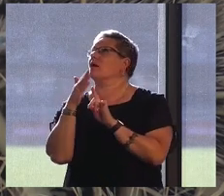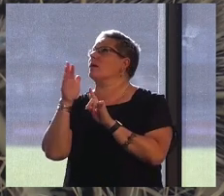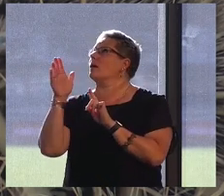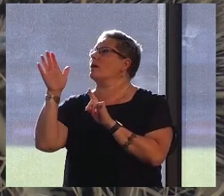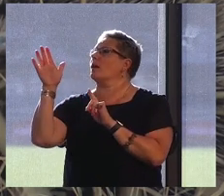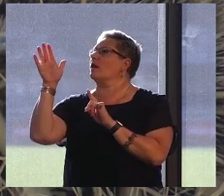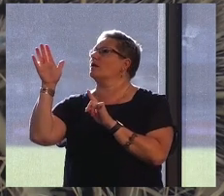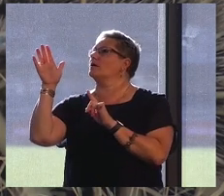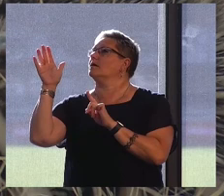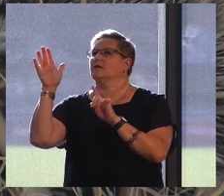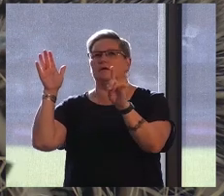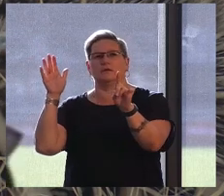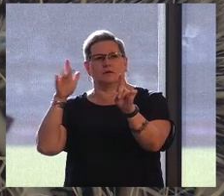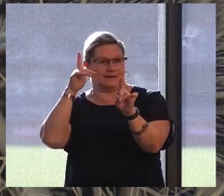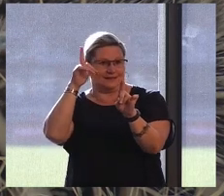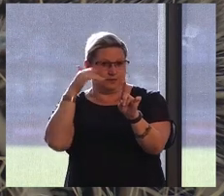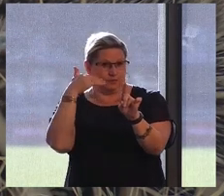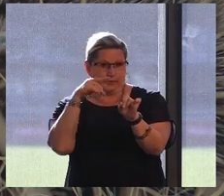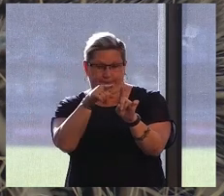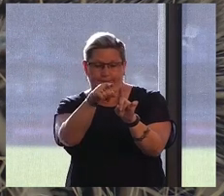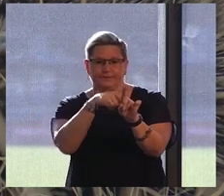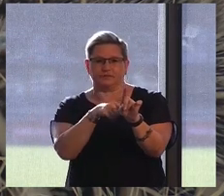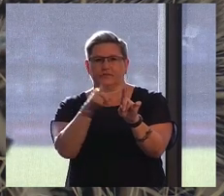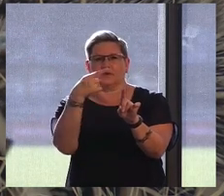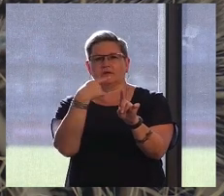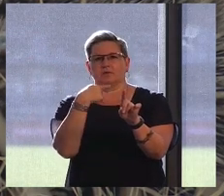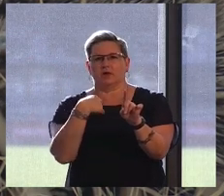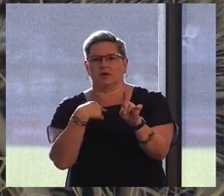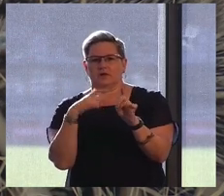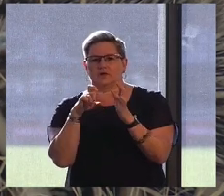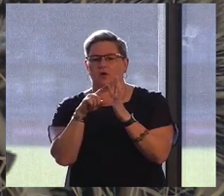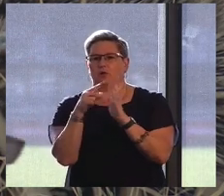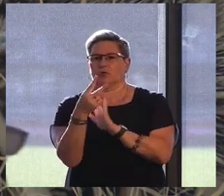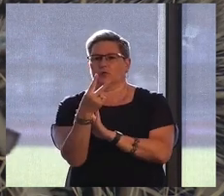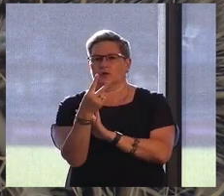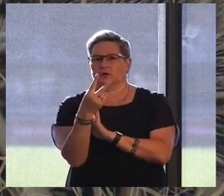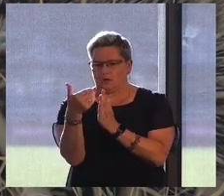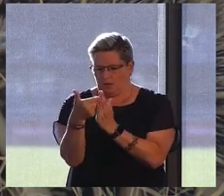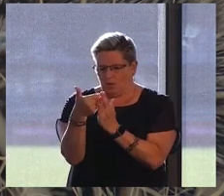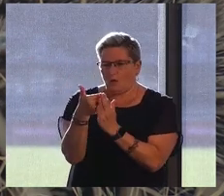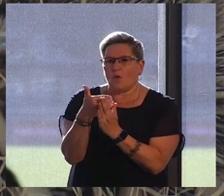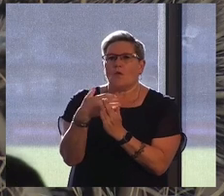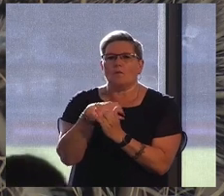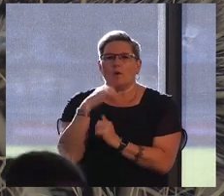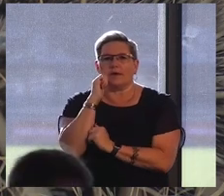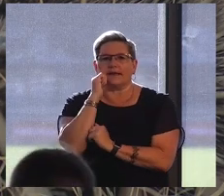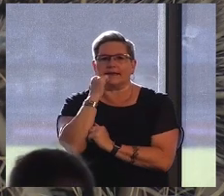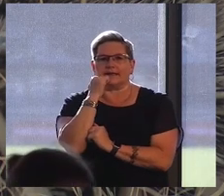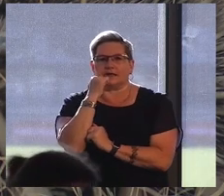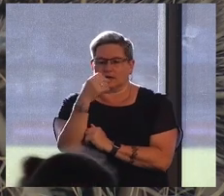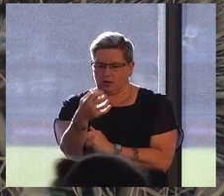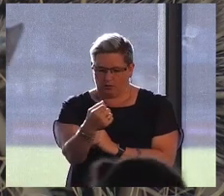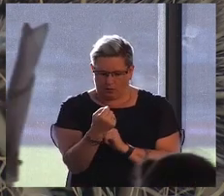But then she explained that those carbon dioxide molecules were trapping extra heat, which led to longer